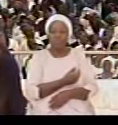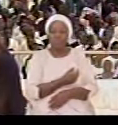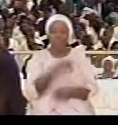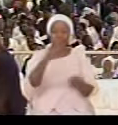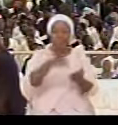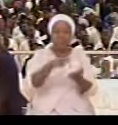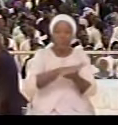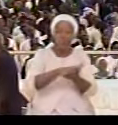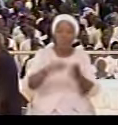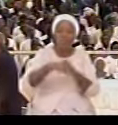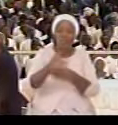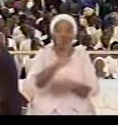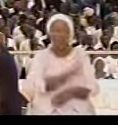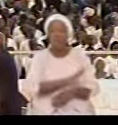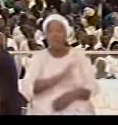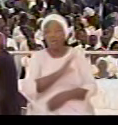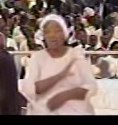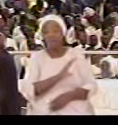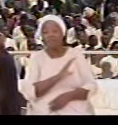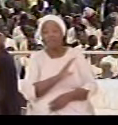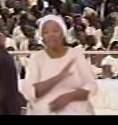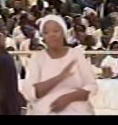Purity in your character.